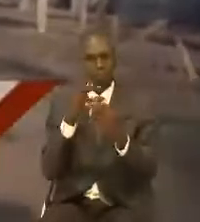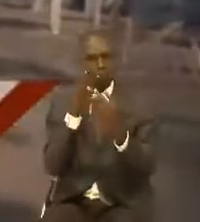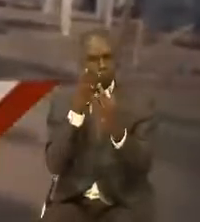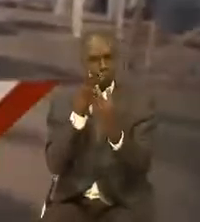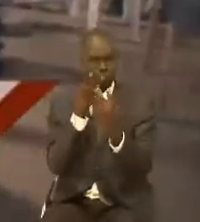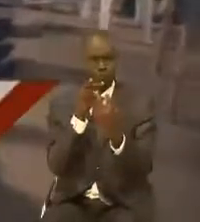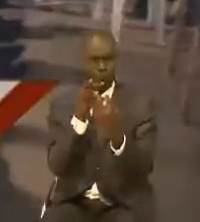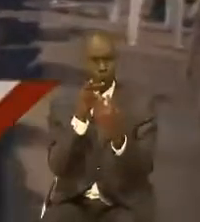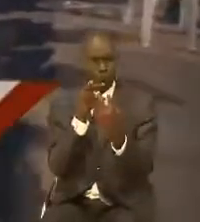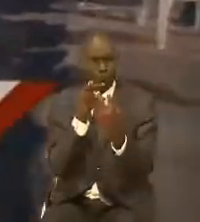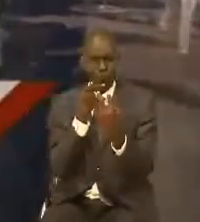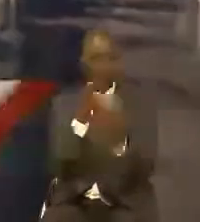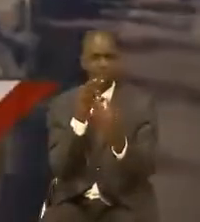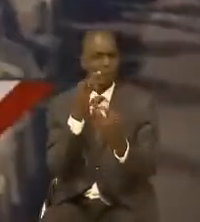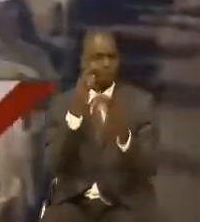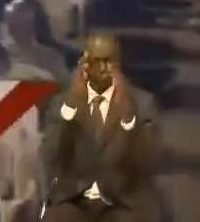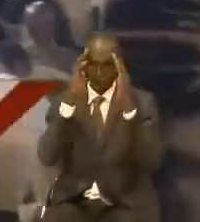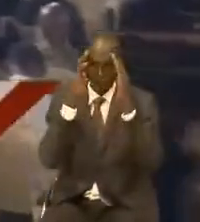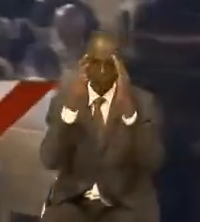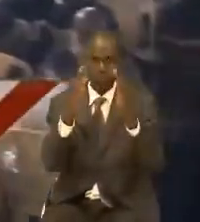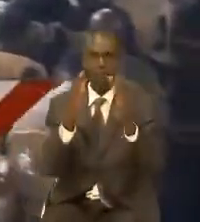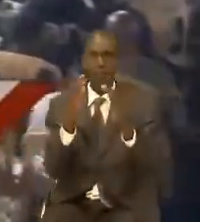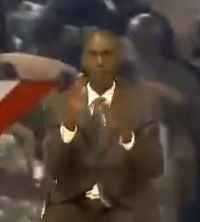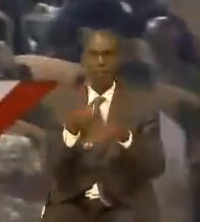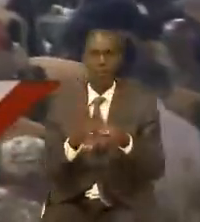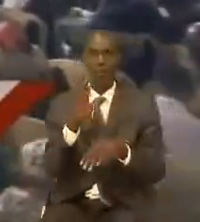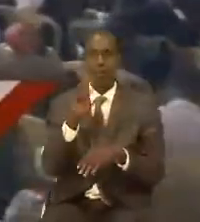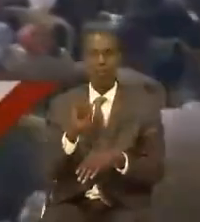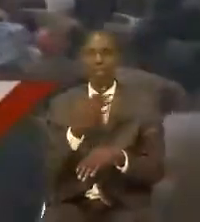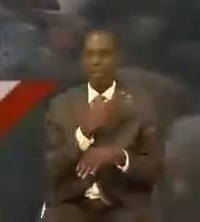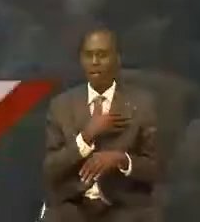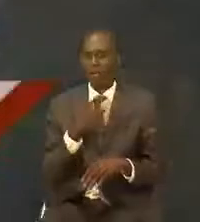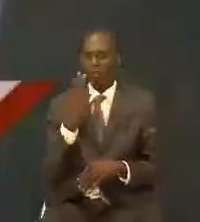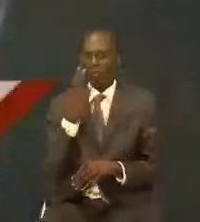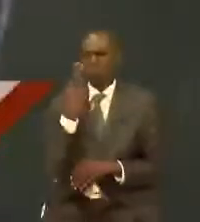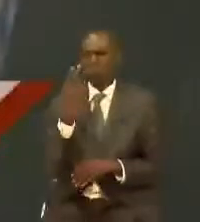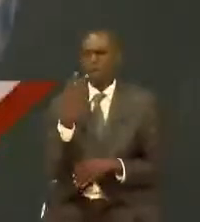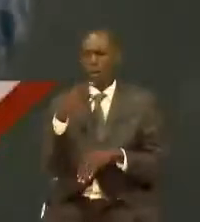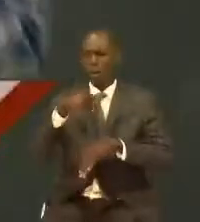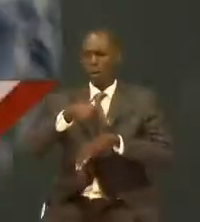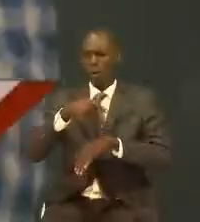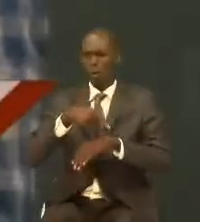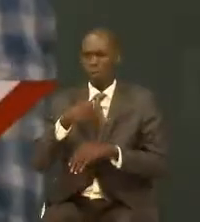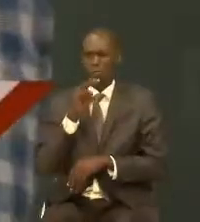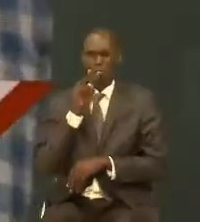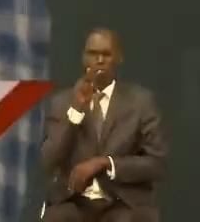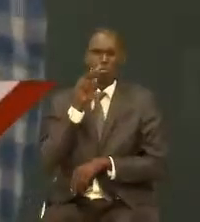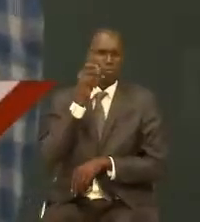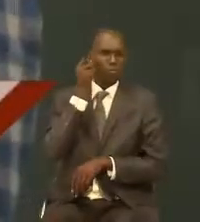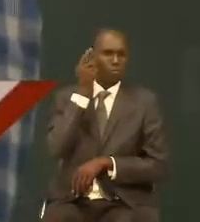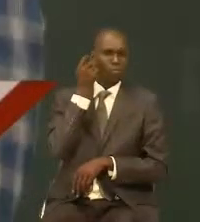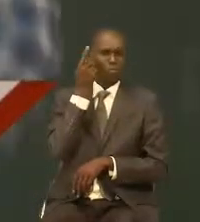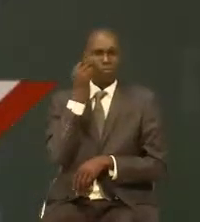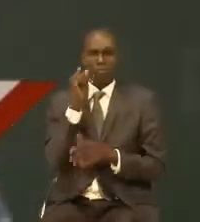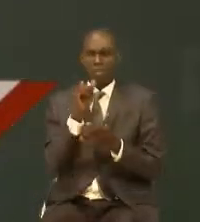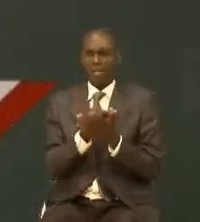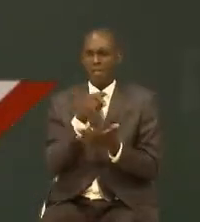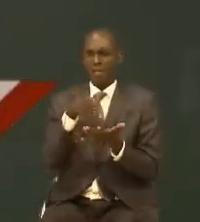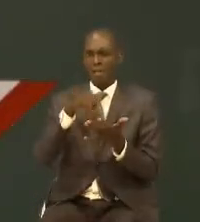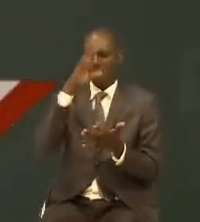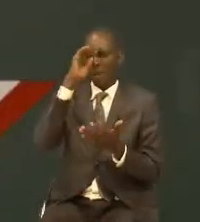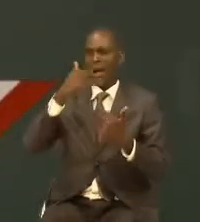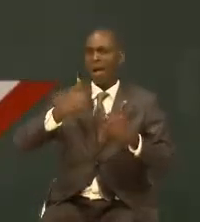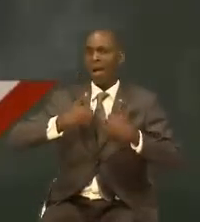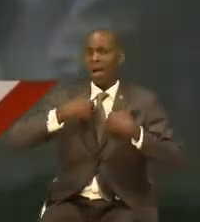paul said firstly and perceiving paul perceived that he had faith to be healed look at